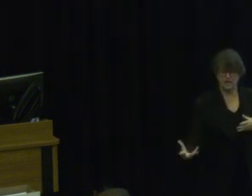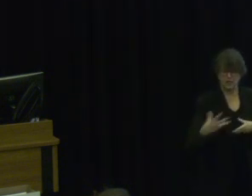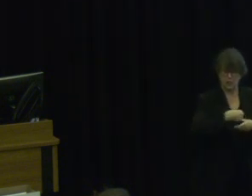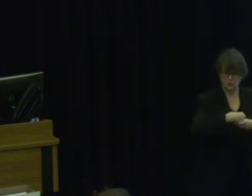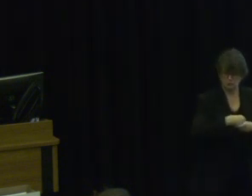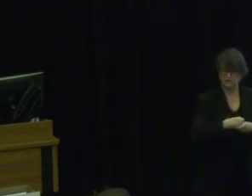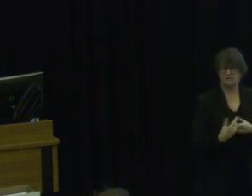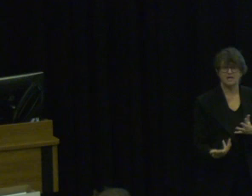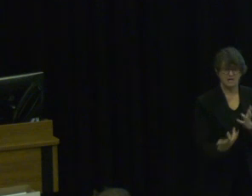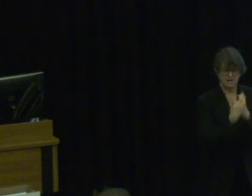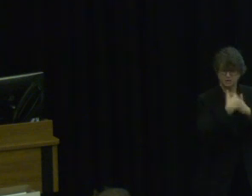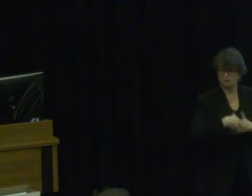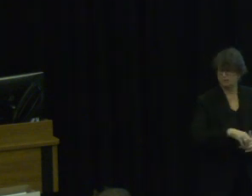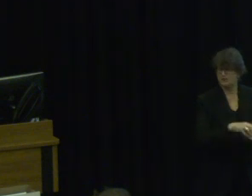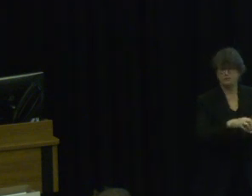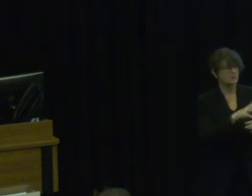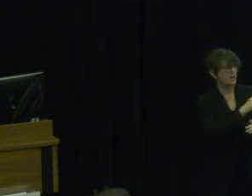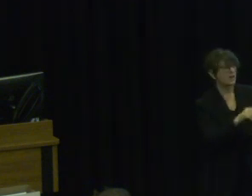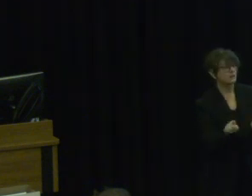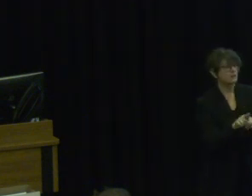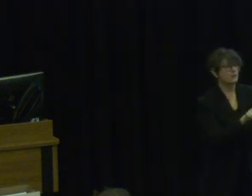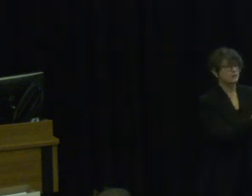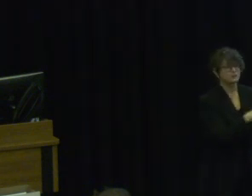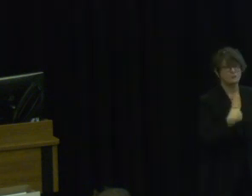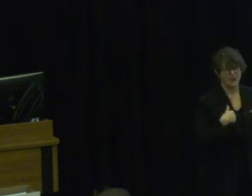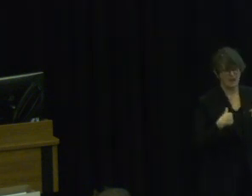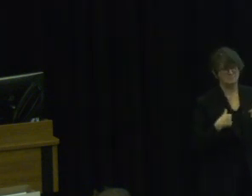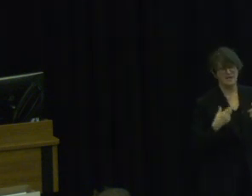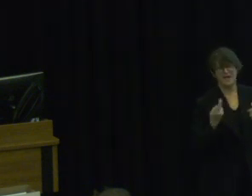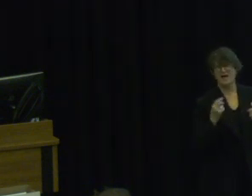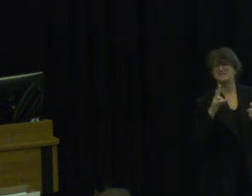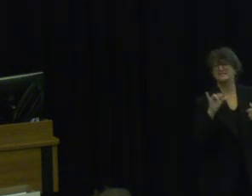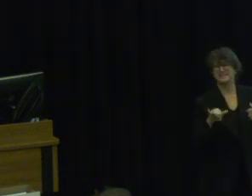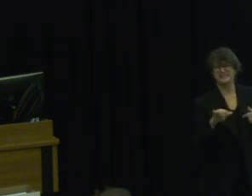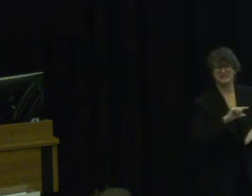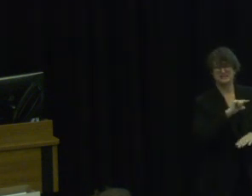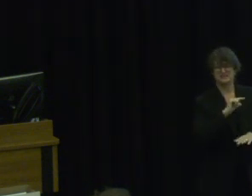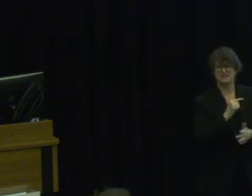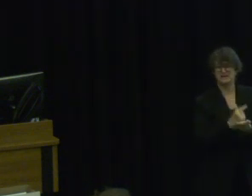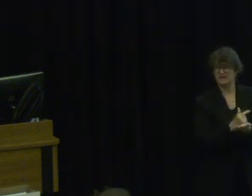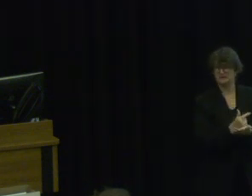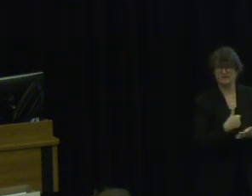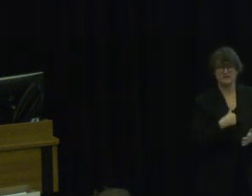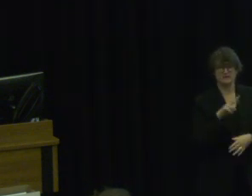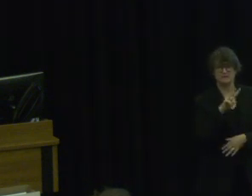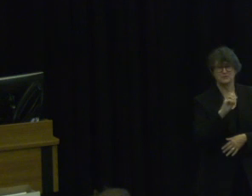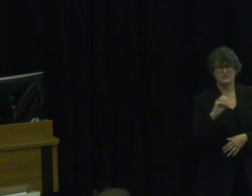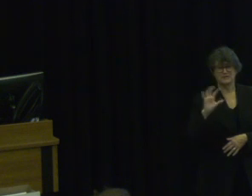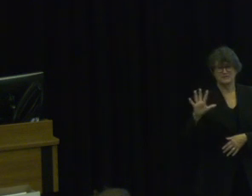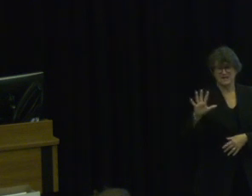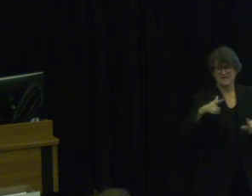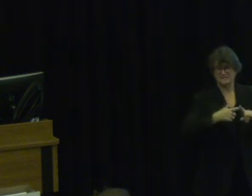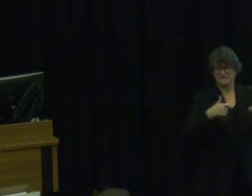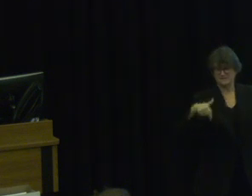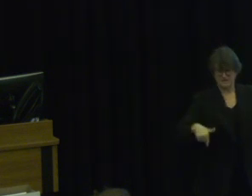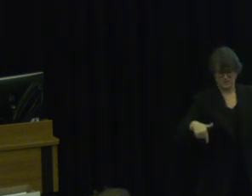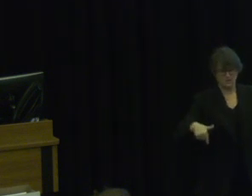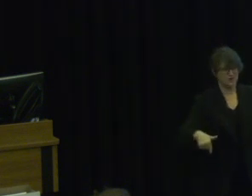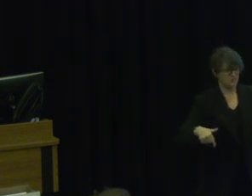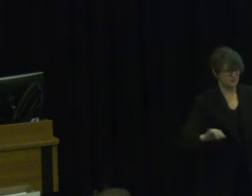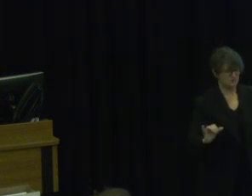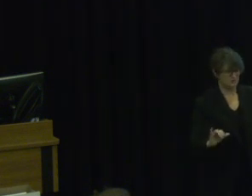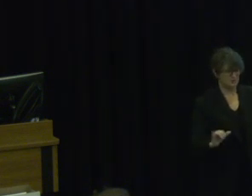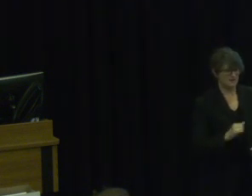integration. And I am also a Husky graduate. I graduated in 2005 with an International Studies bachelor's degree.